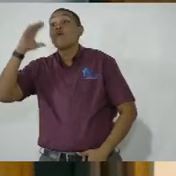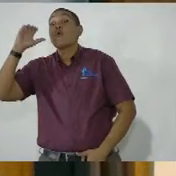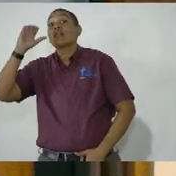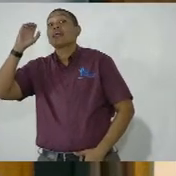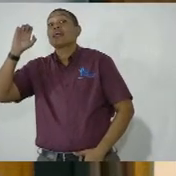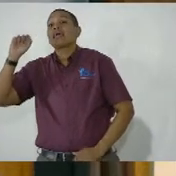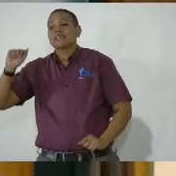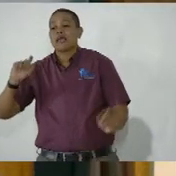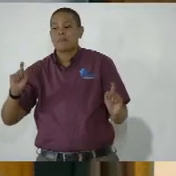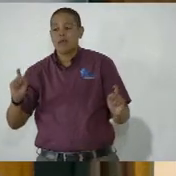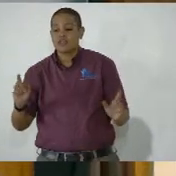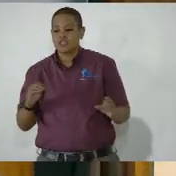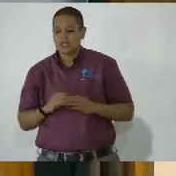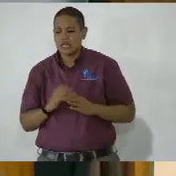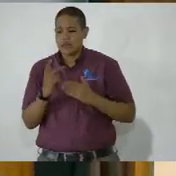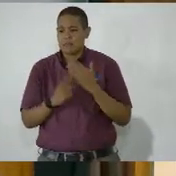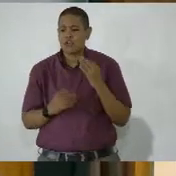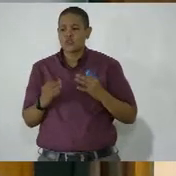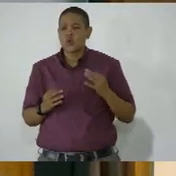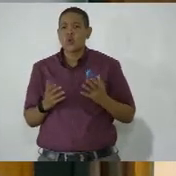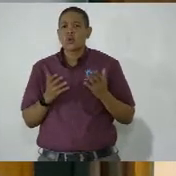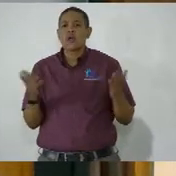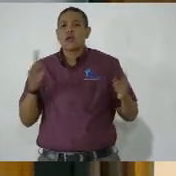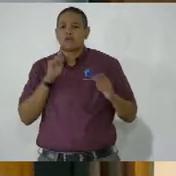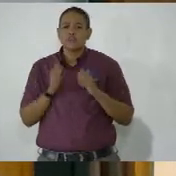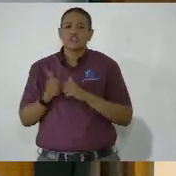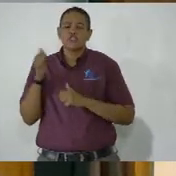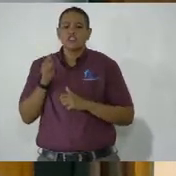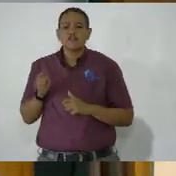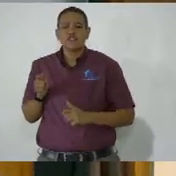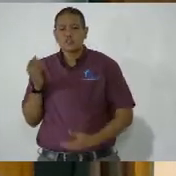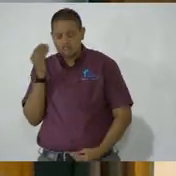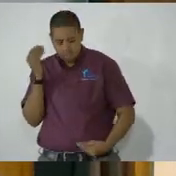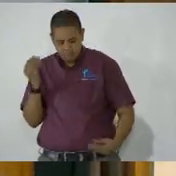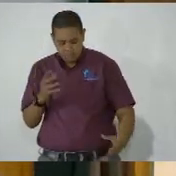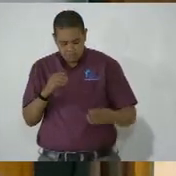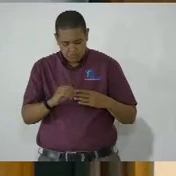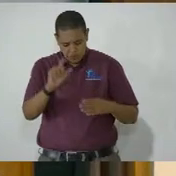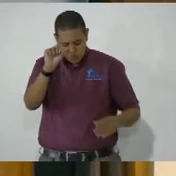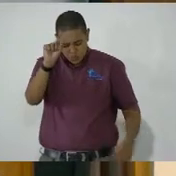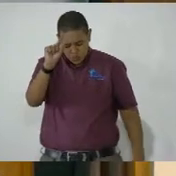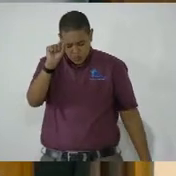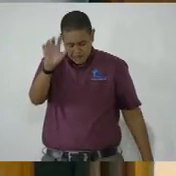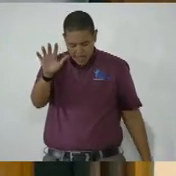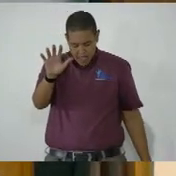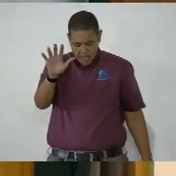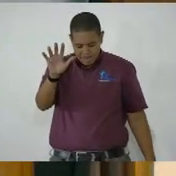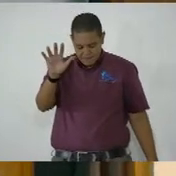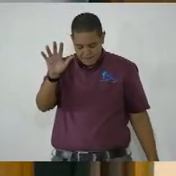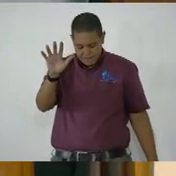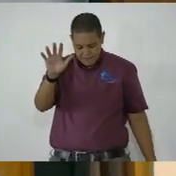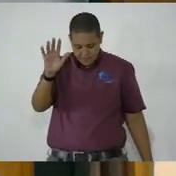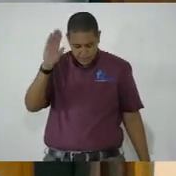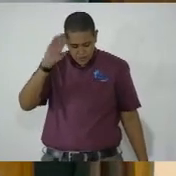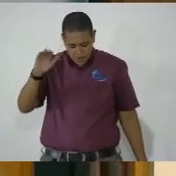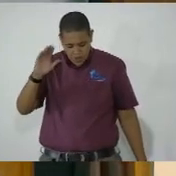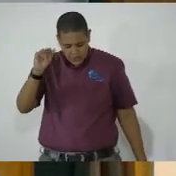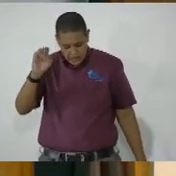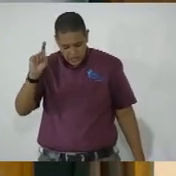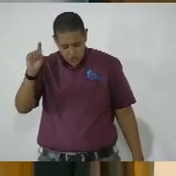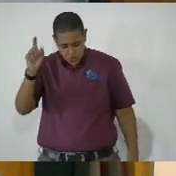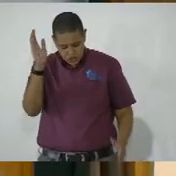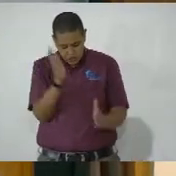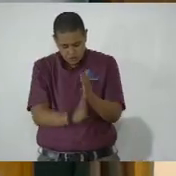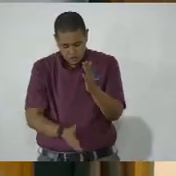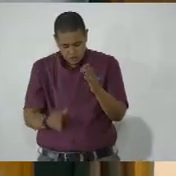with. In the parish courts, Madam Speaker, the Chief Justice has said that by 2025, all cases should be dealt